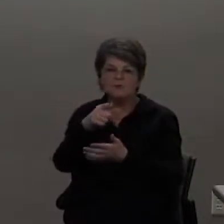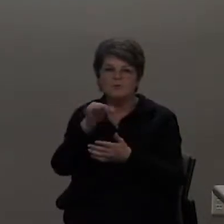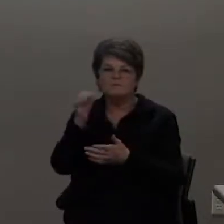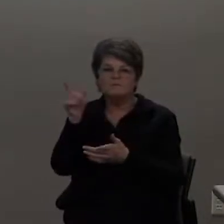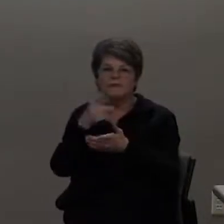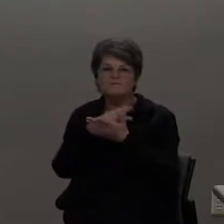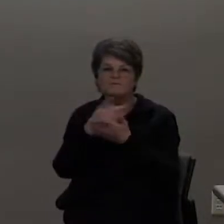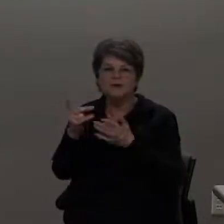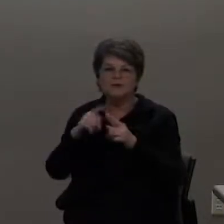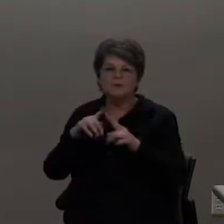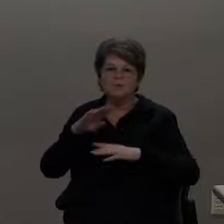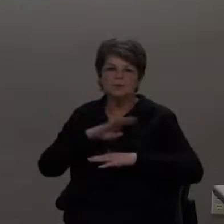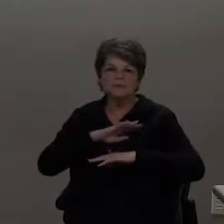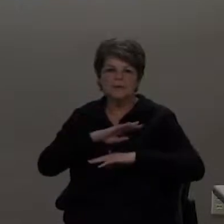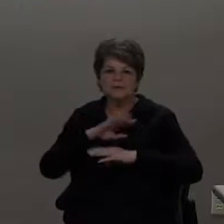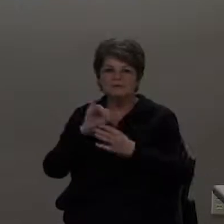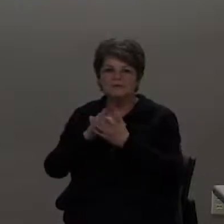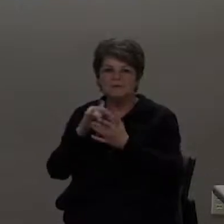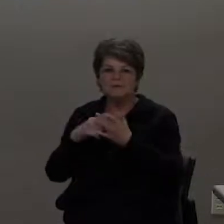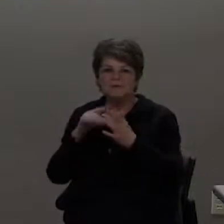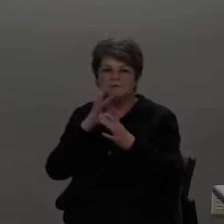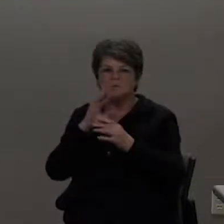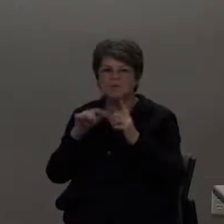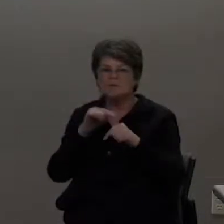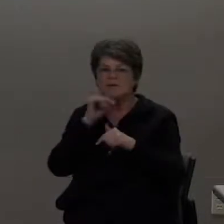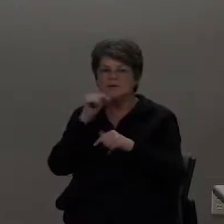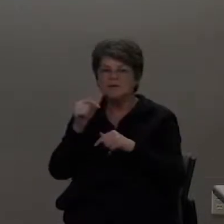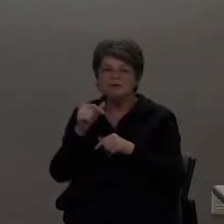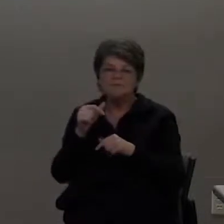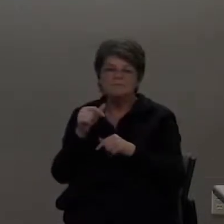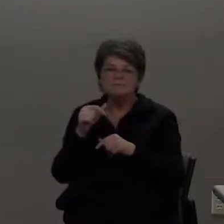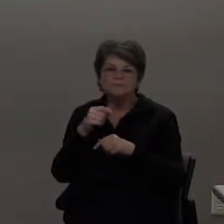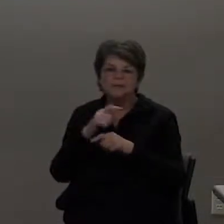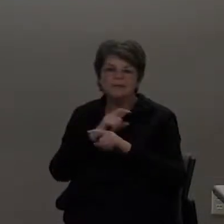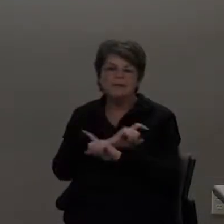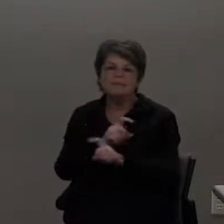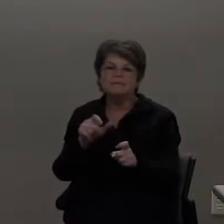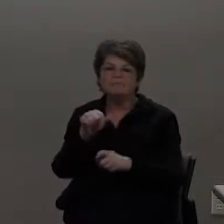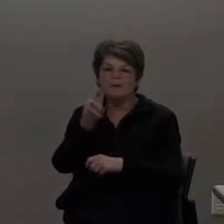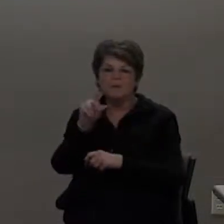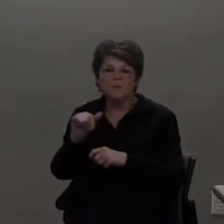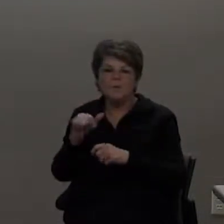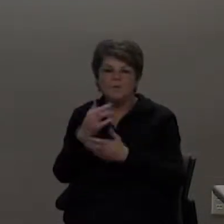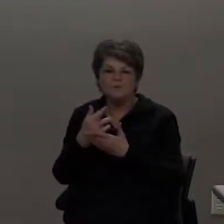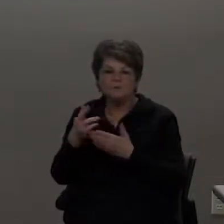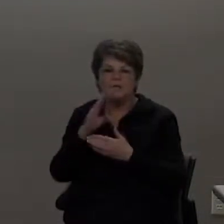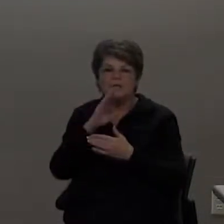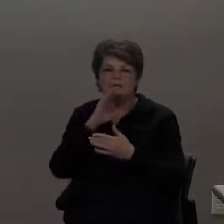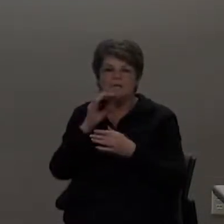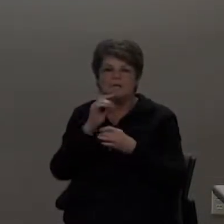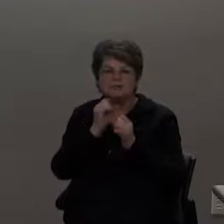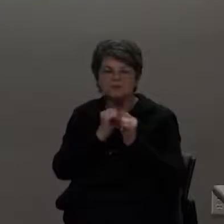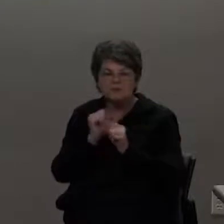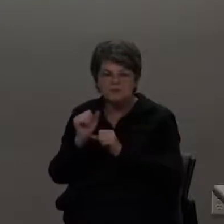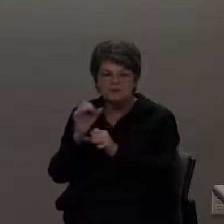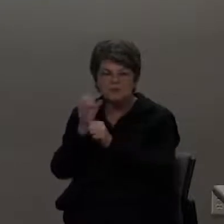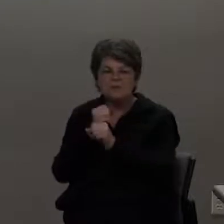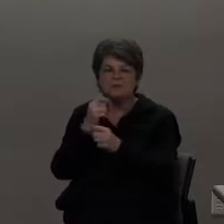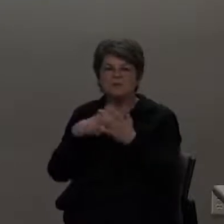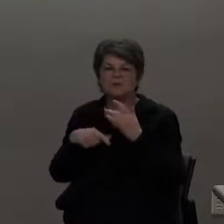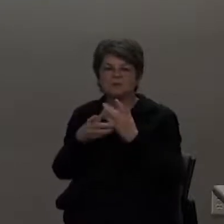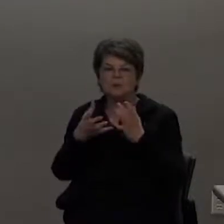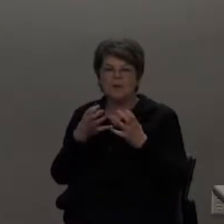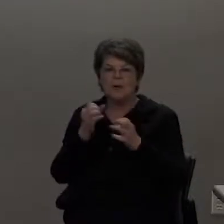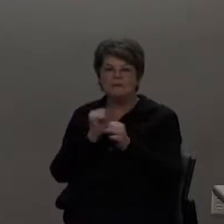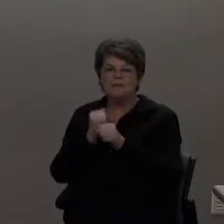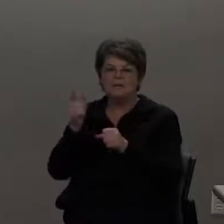meet their expectations. This is what I'm talking about. It's not just giving away resources. It's about being strategic and getting what we want and